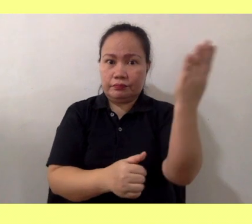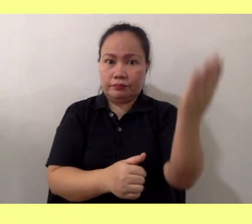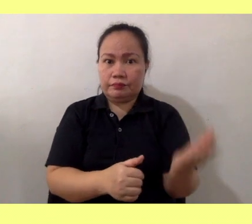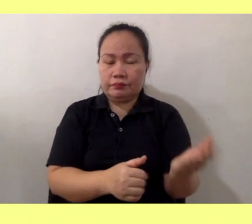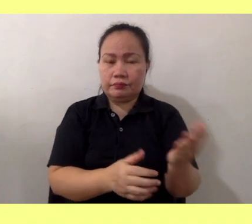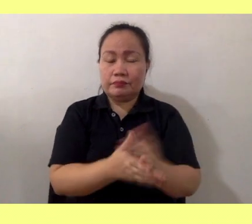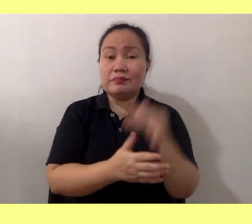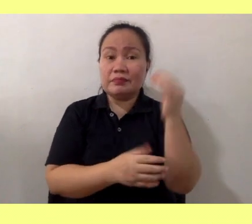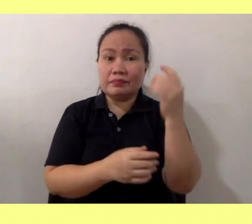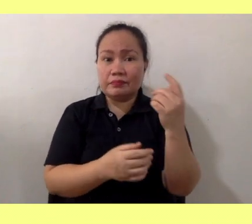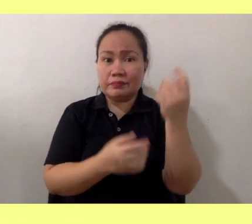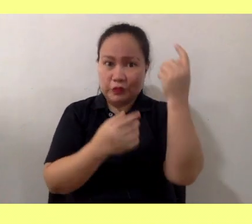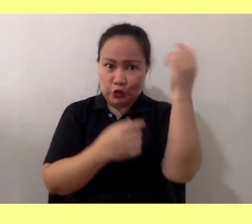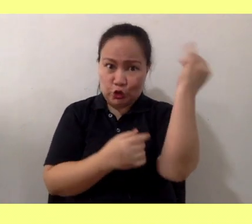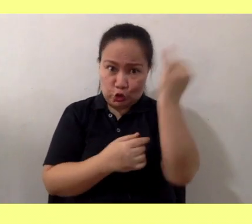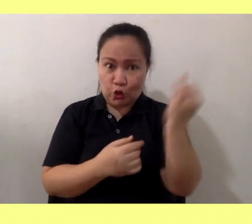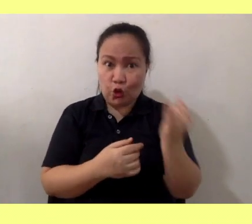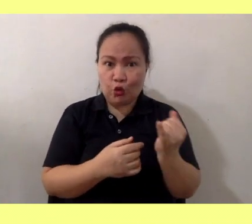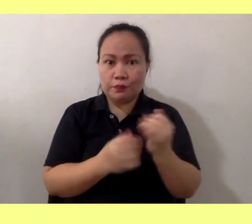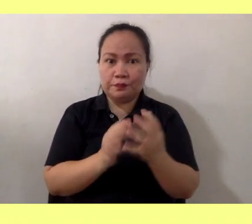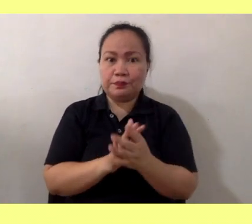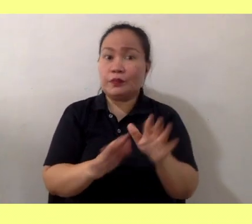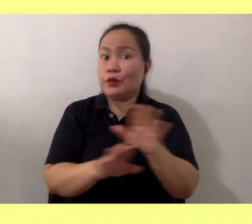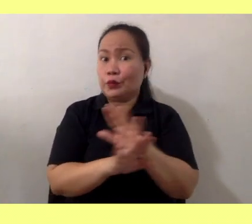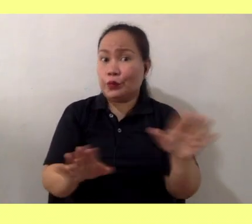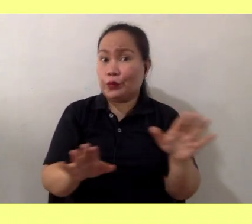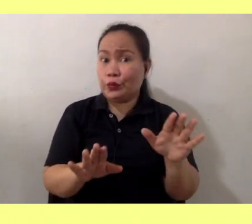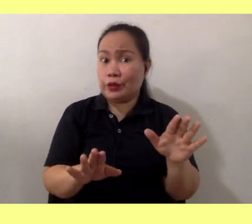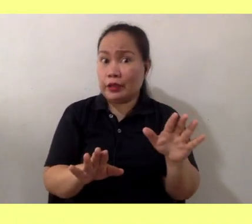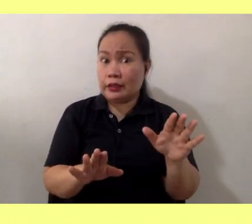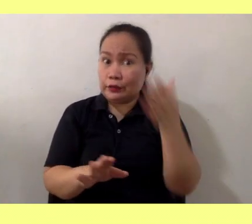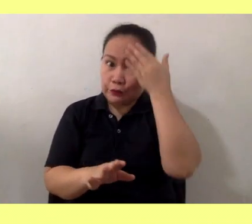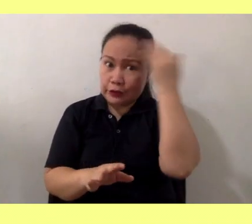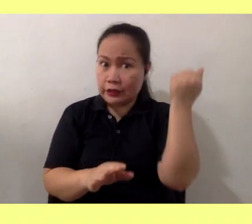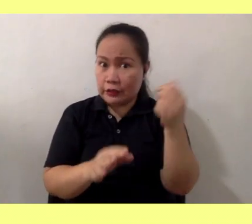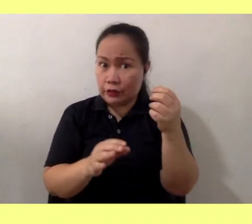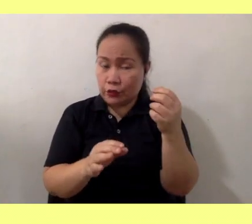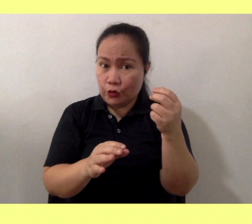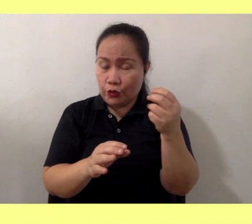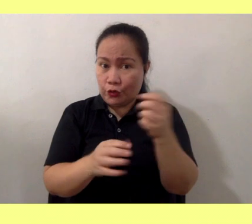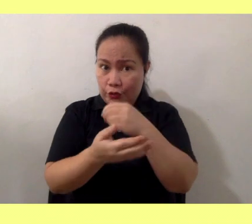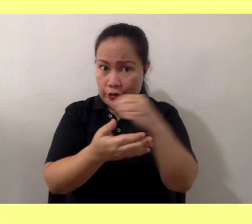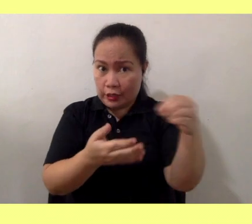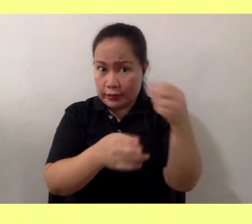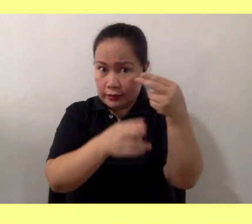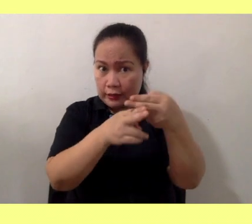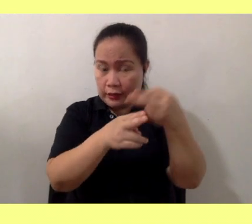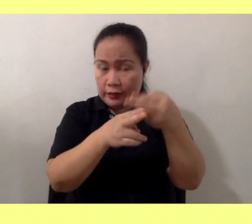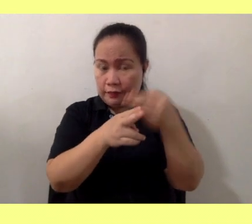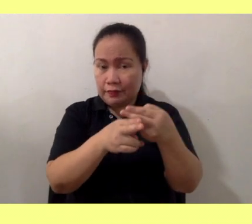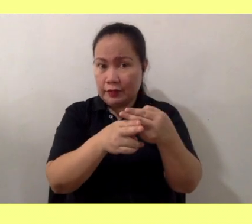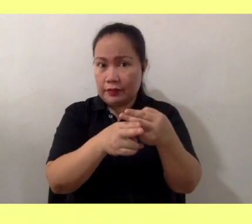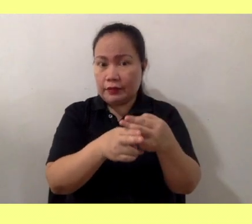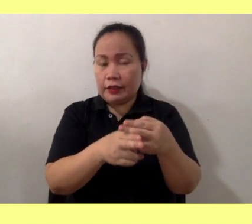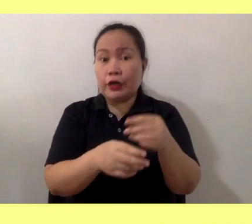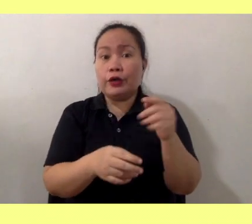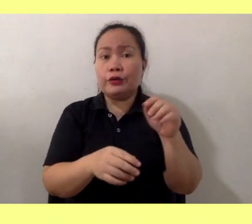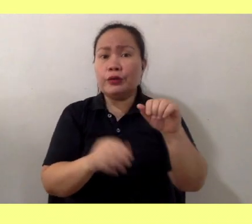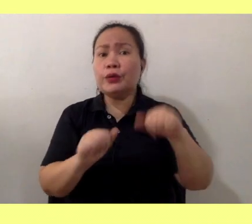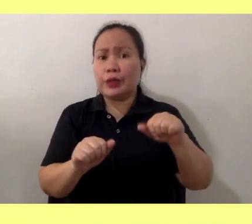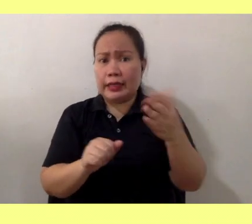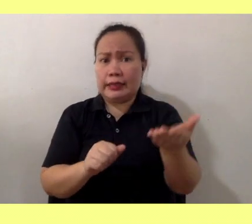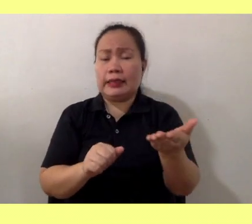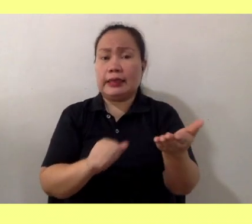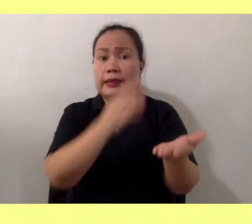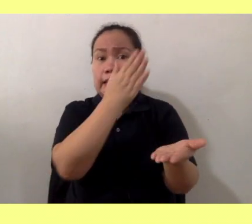Draw and label the diagram. So, it's time for you to draw and illustrate. Do not forget to write the label. So, you may pause